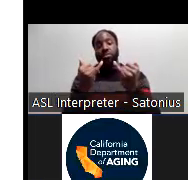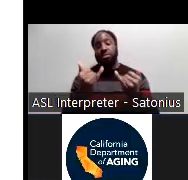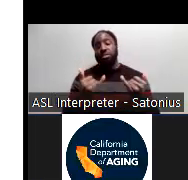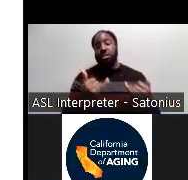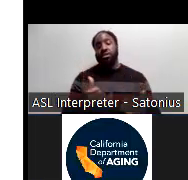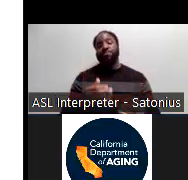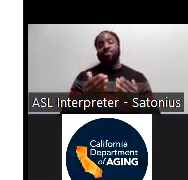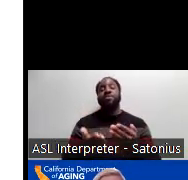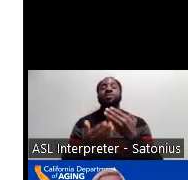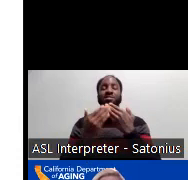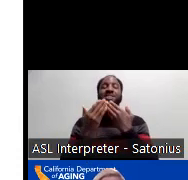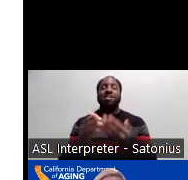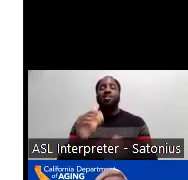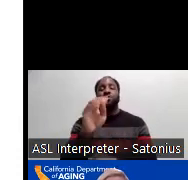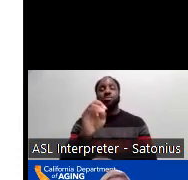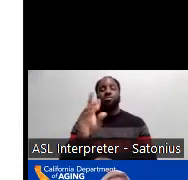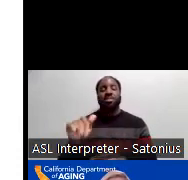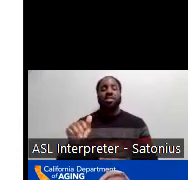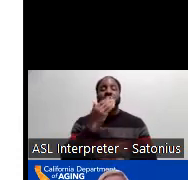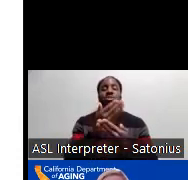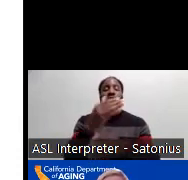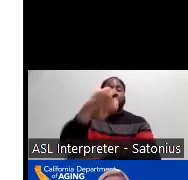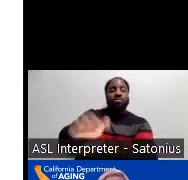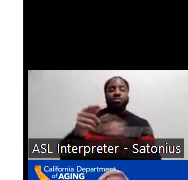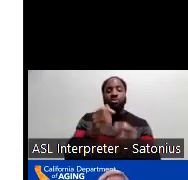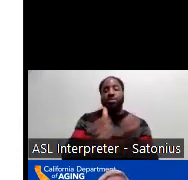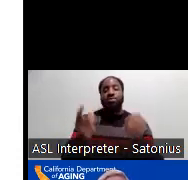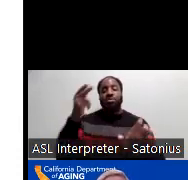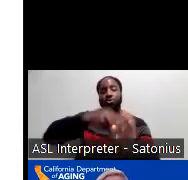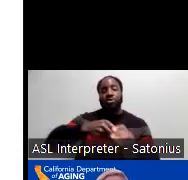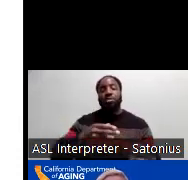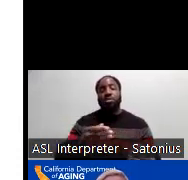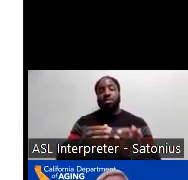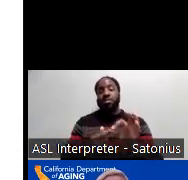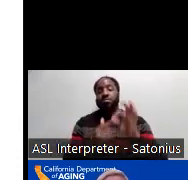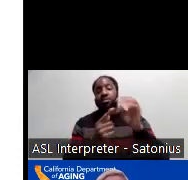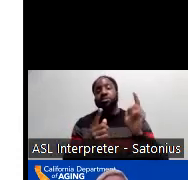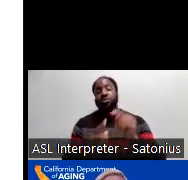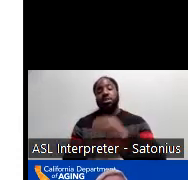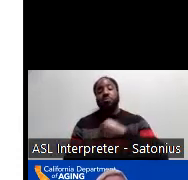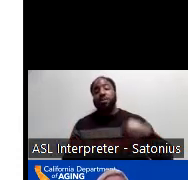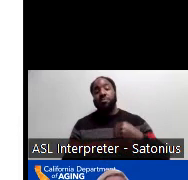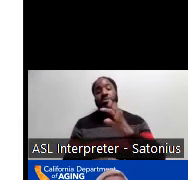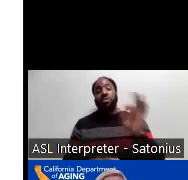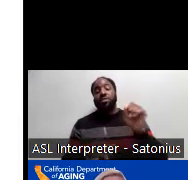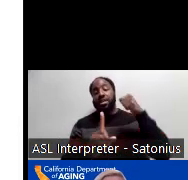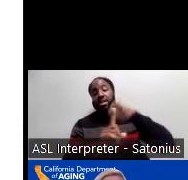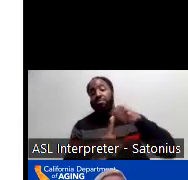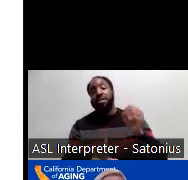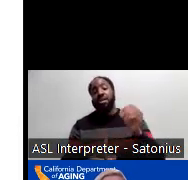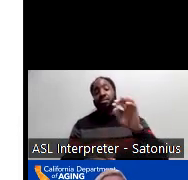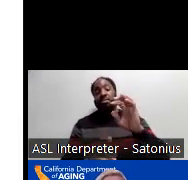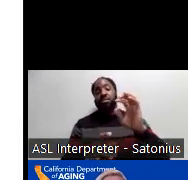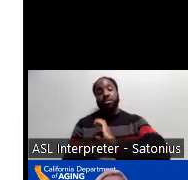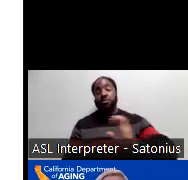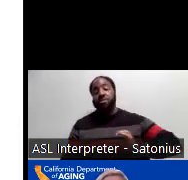Thank you, Amanda, and good afternoon to everyone joining, especially to the members of the Impact Committee.